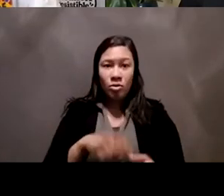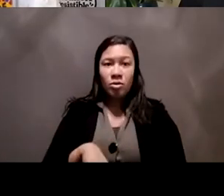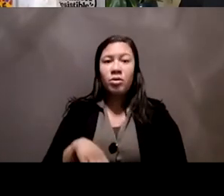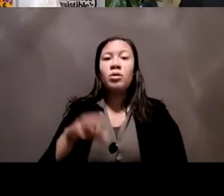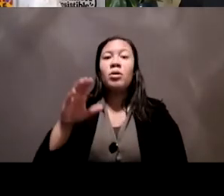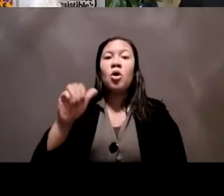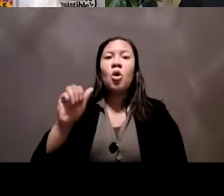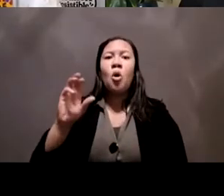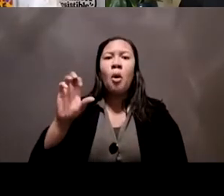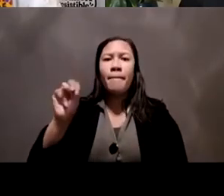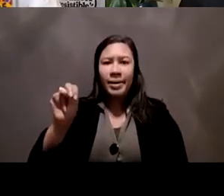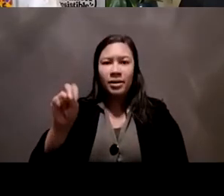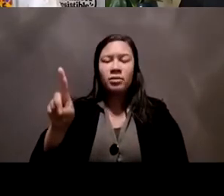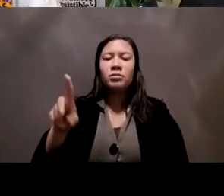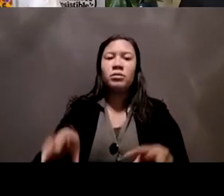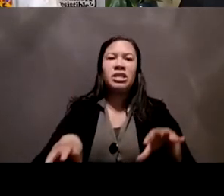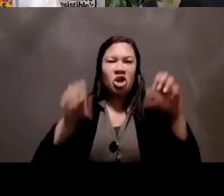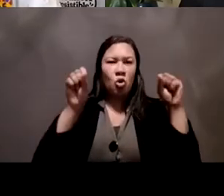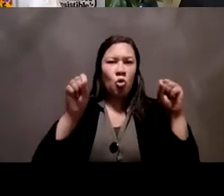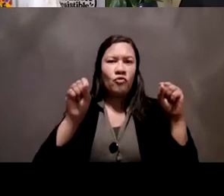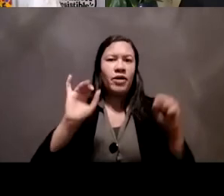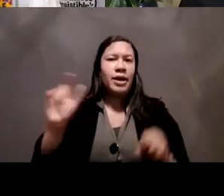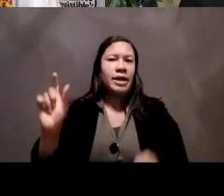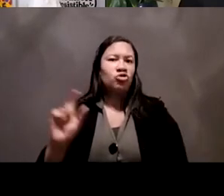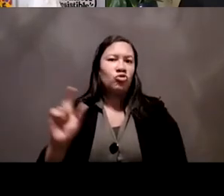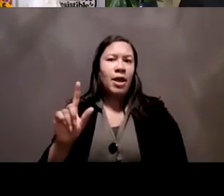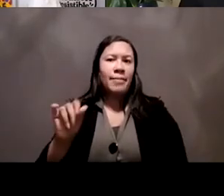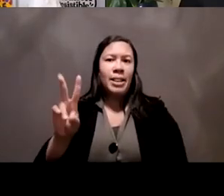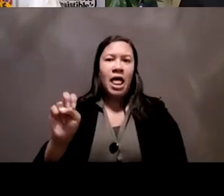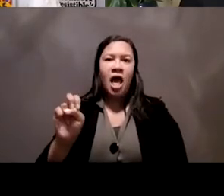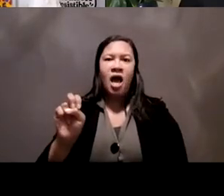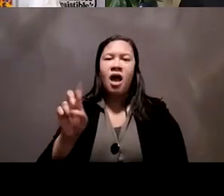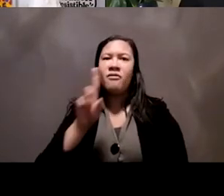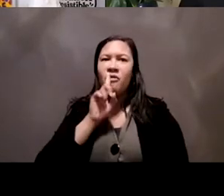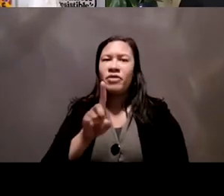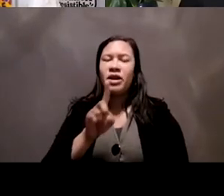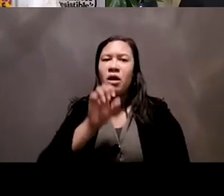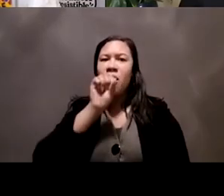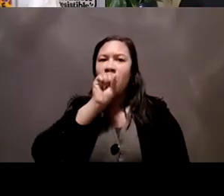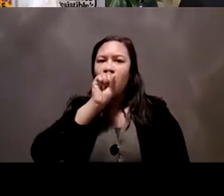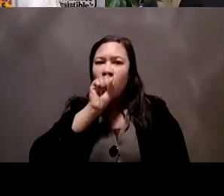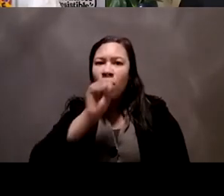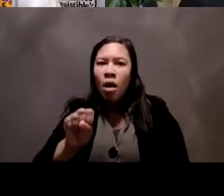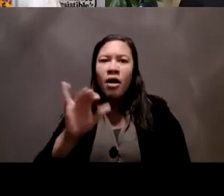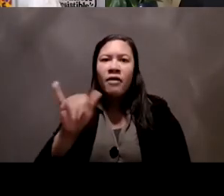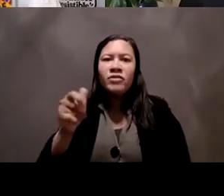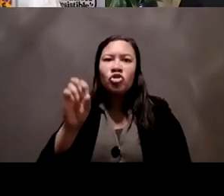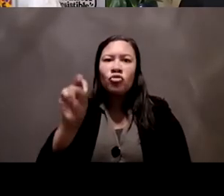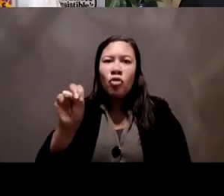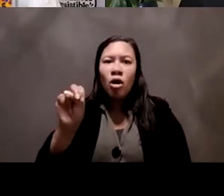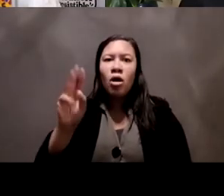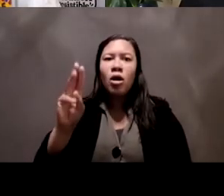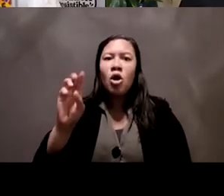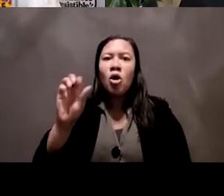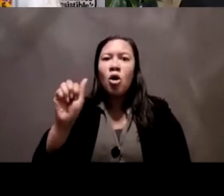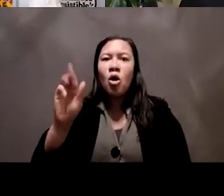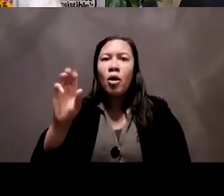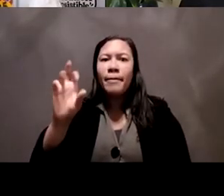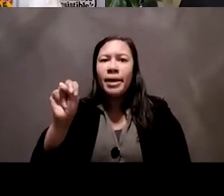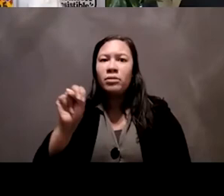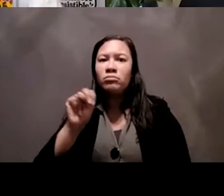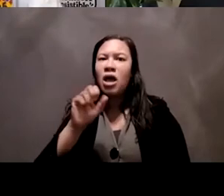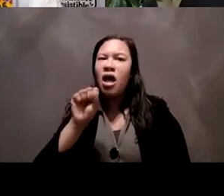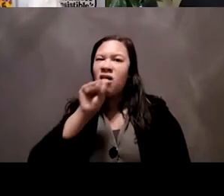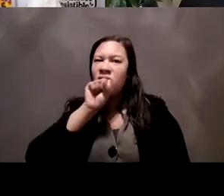takeover on Instagram Live. And I just love Jerron with my whole entire heart. And I was